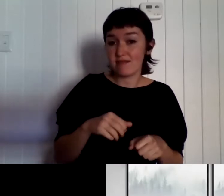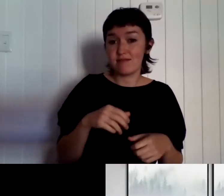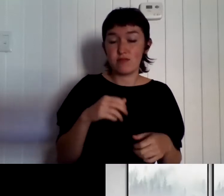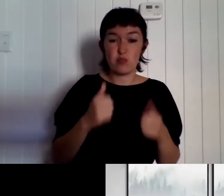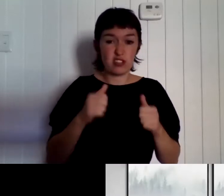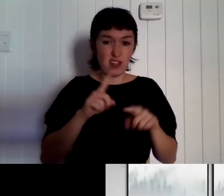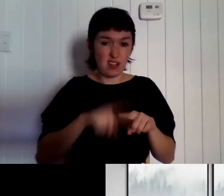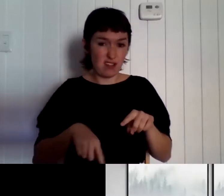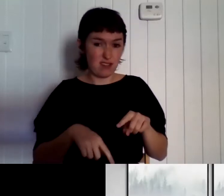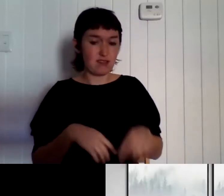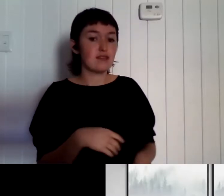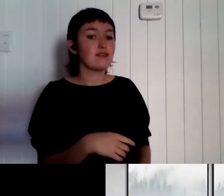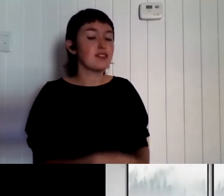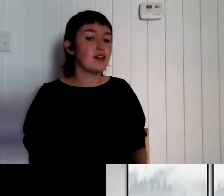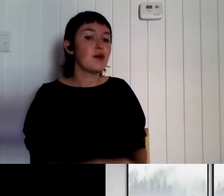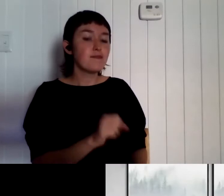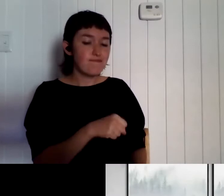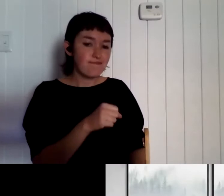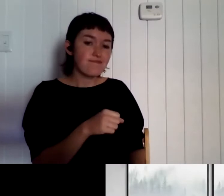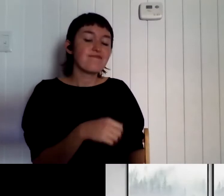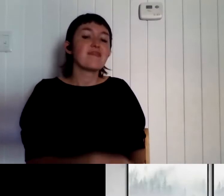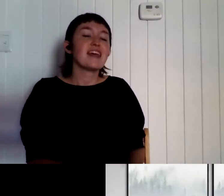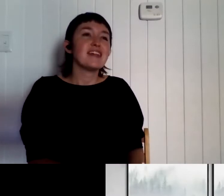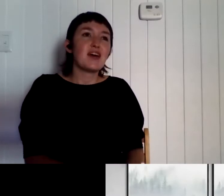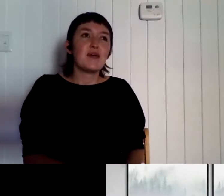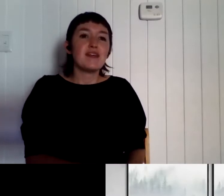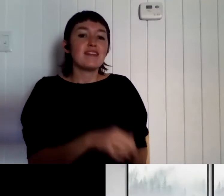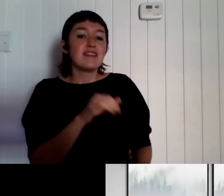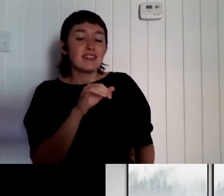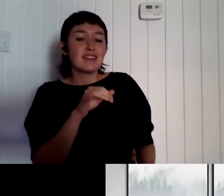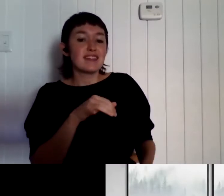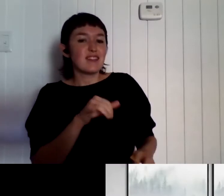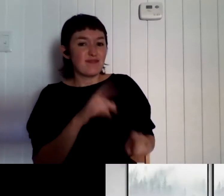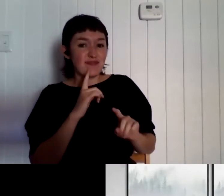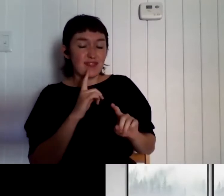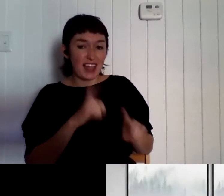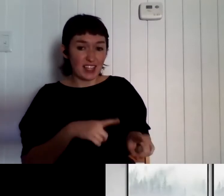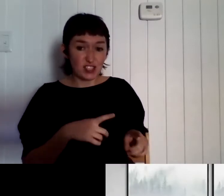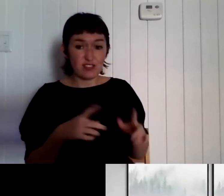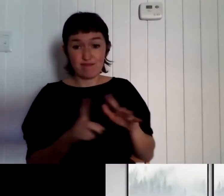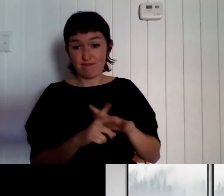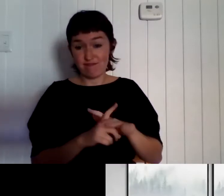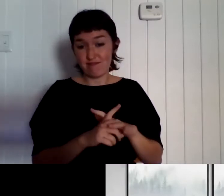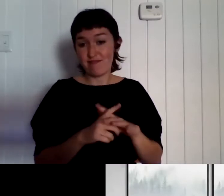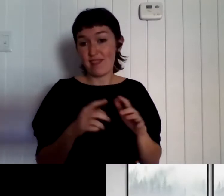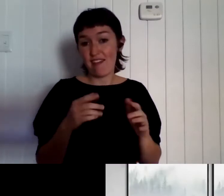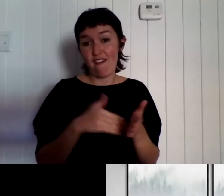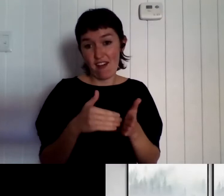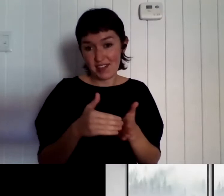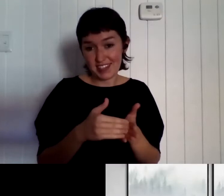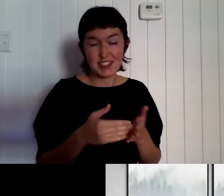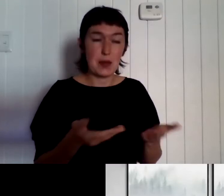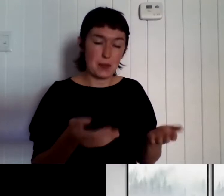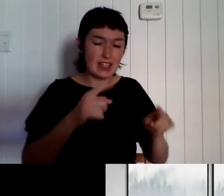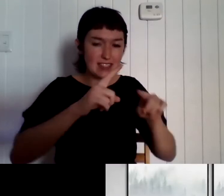Yeah, that is going to have an answer that comes up a lot in science, and that is it depends. Yeah. So there are